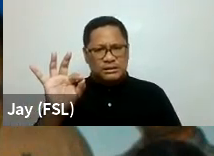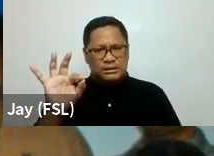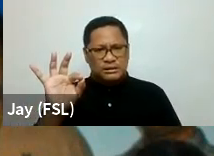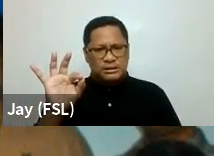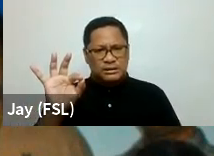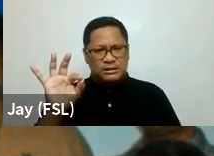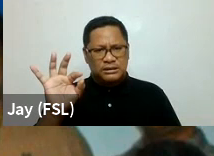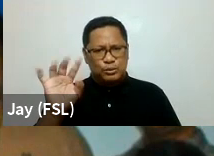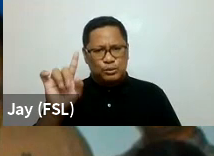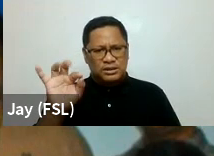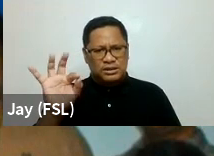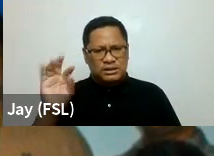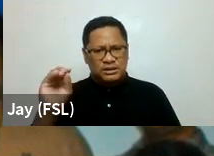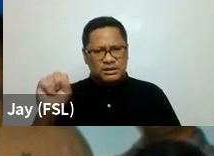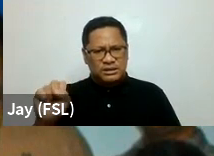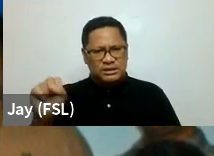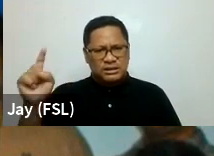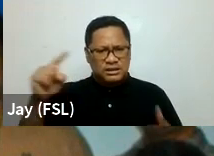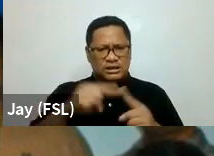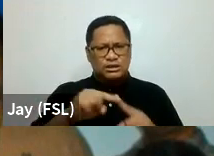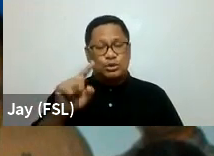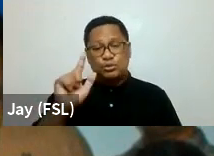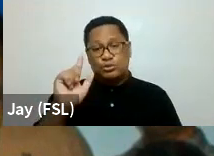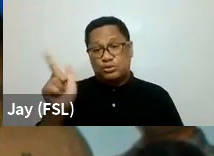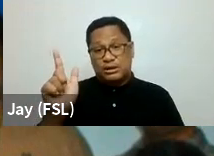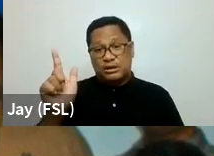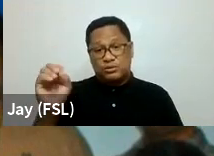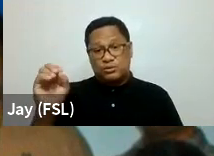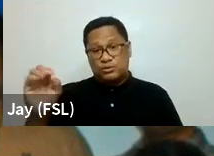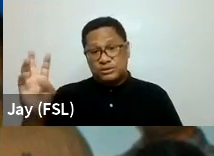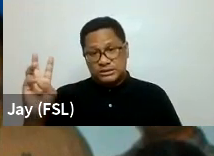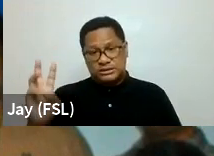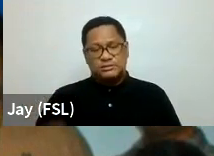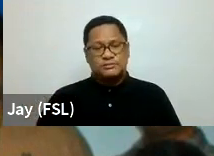1990s up to 2006.